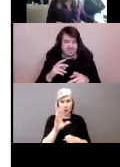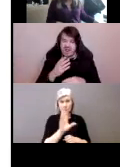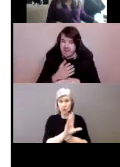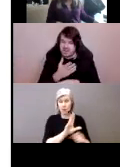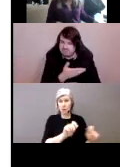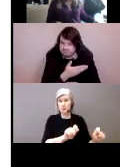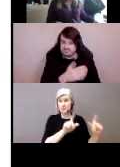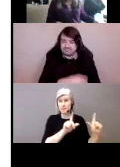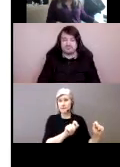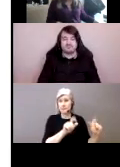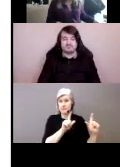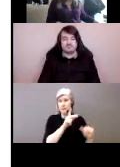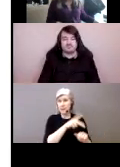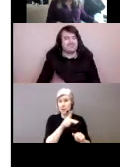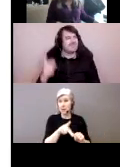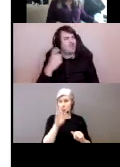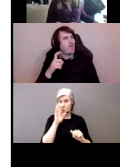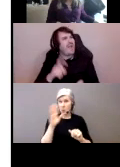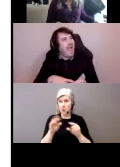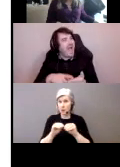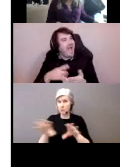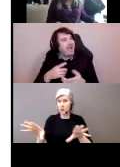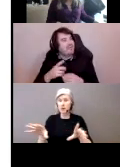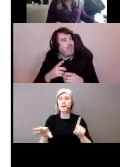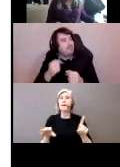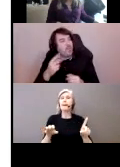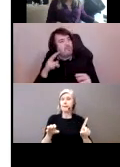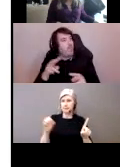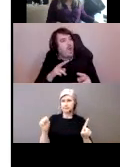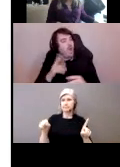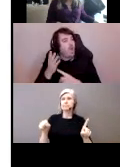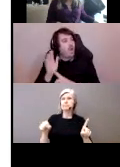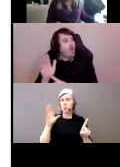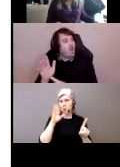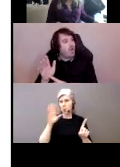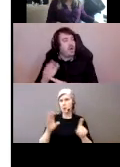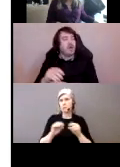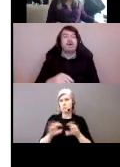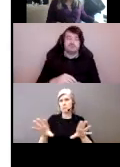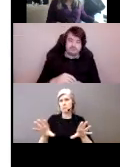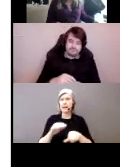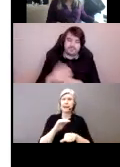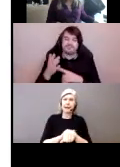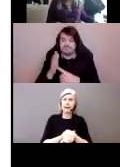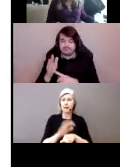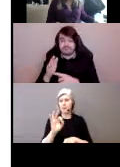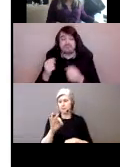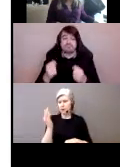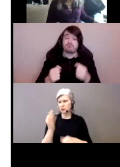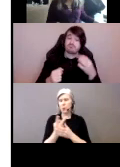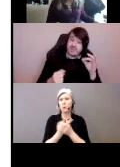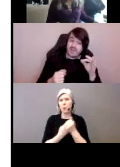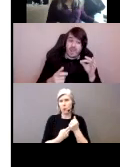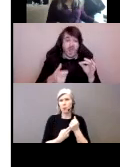Yes. Yes, it the will be. presentation will be shared with everyone in both English and French. So we'll share all of